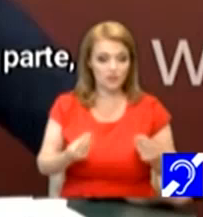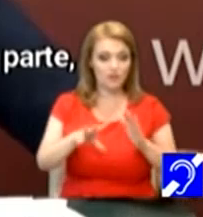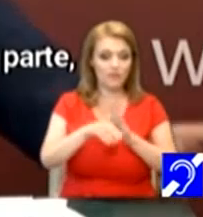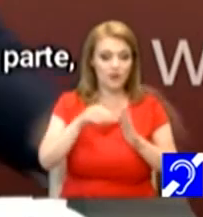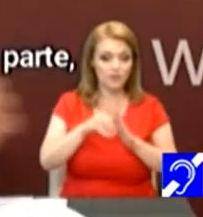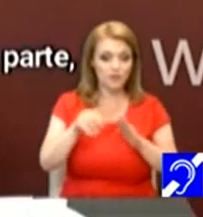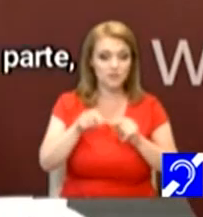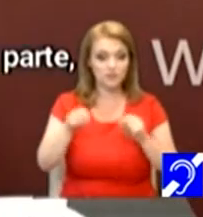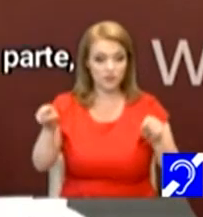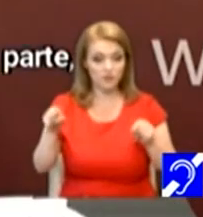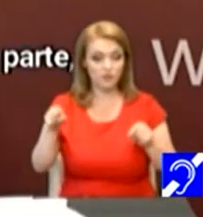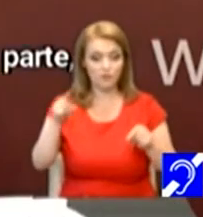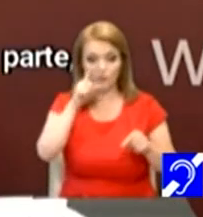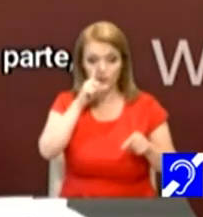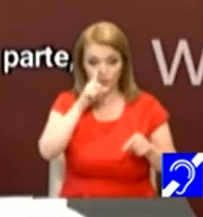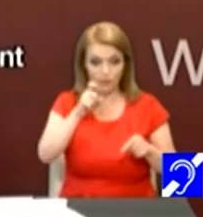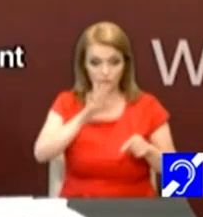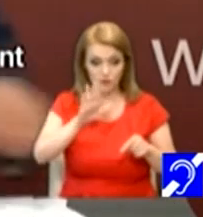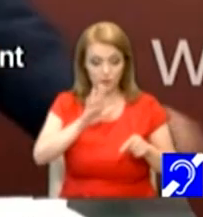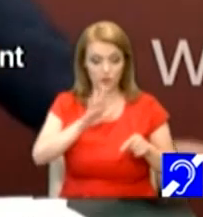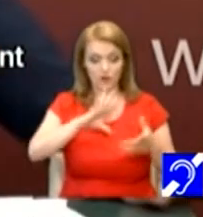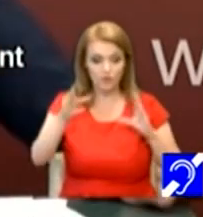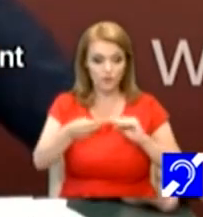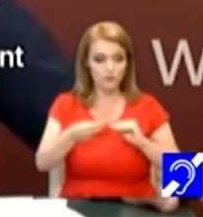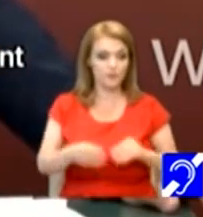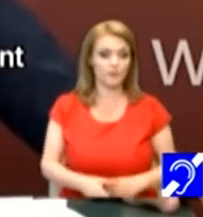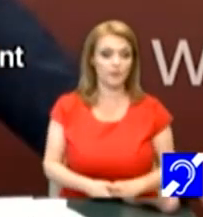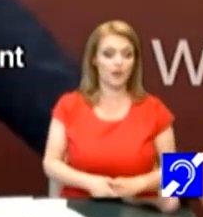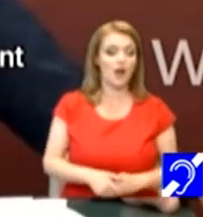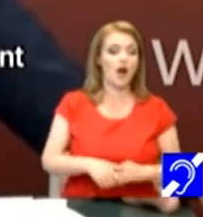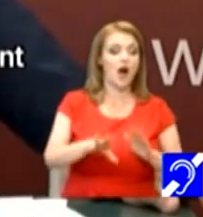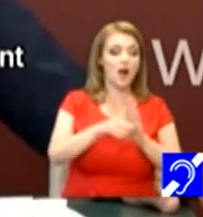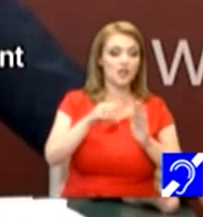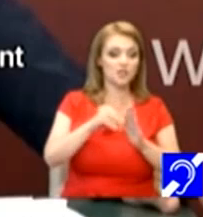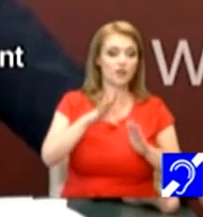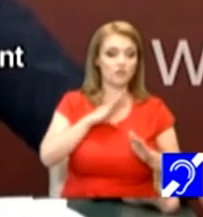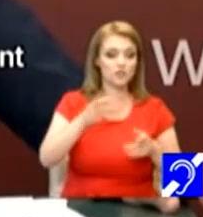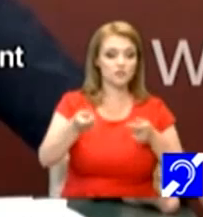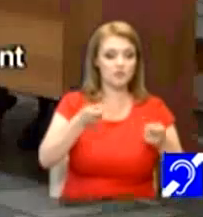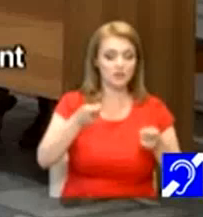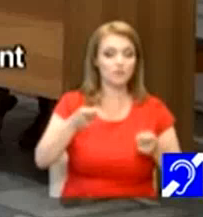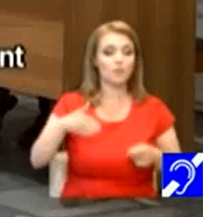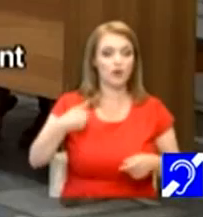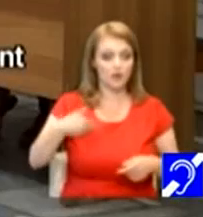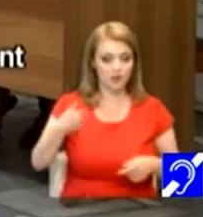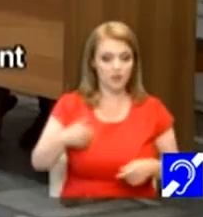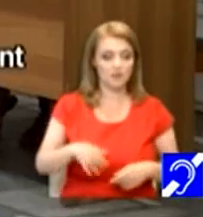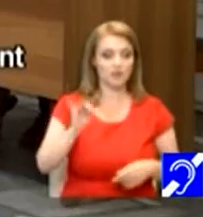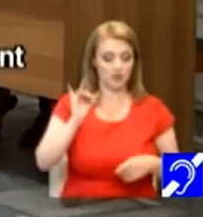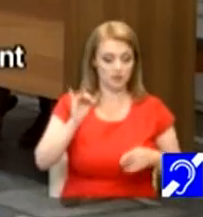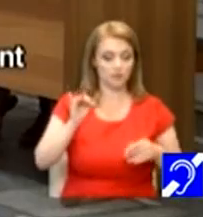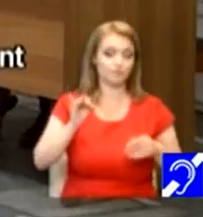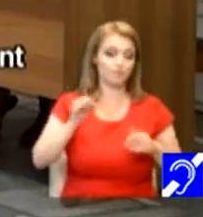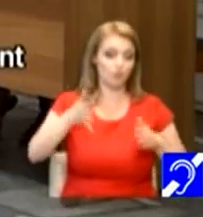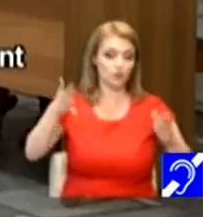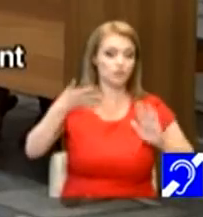mostly in line with international standards. Elections were administered efficiently and in a transparent